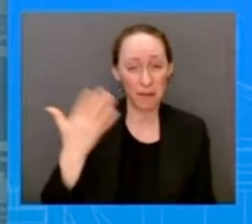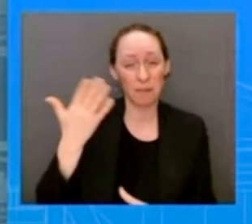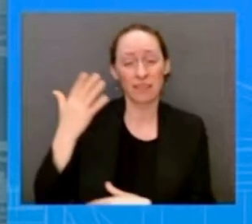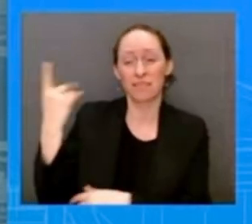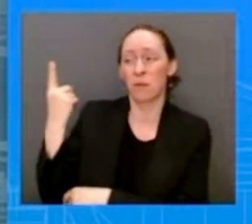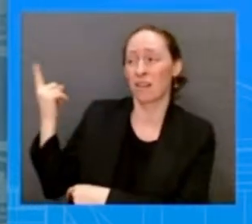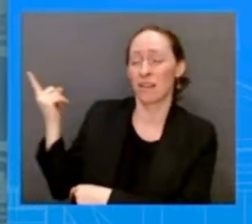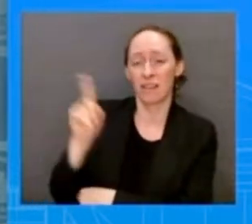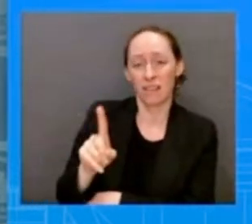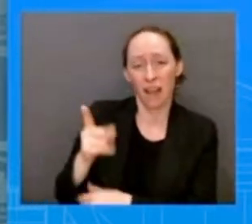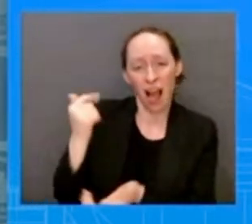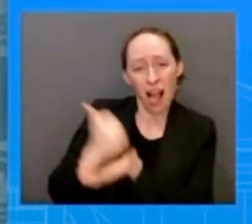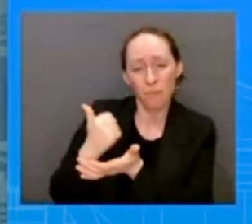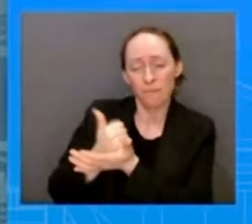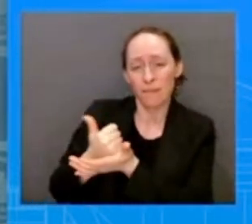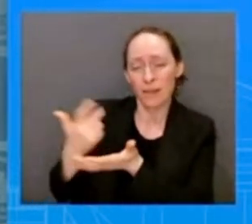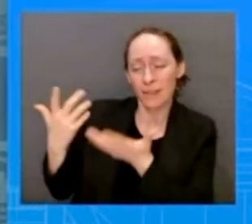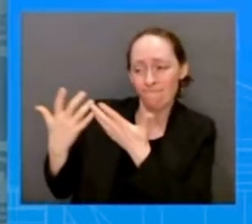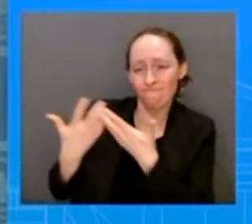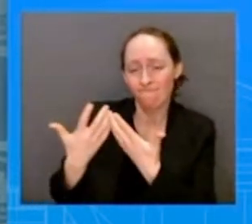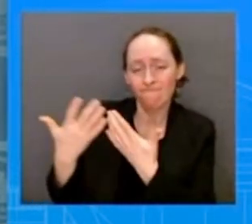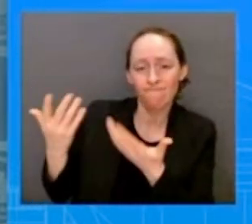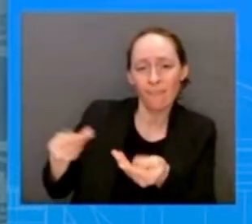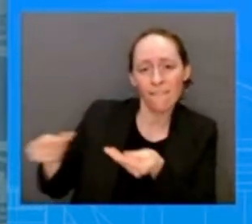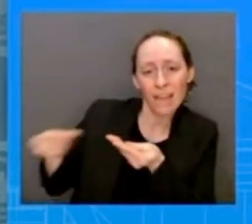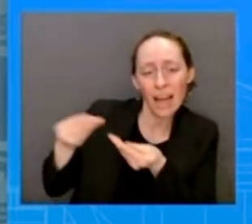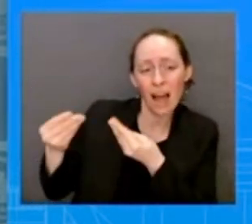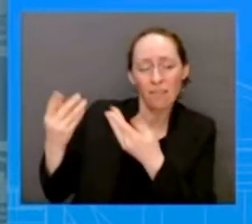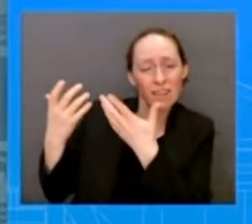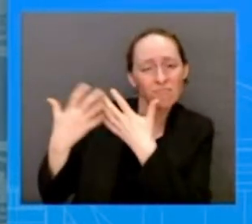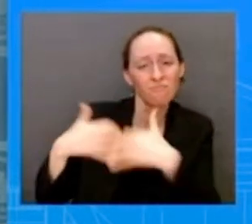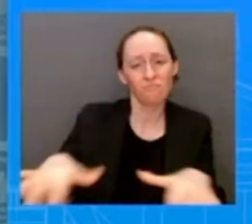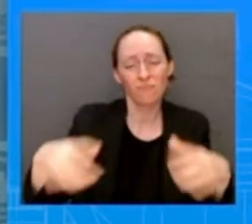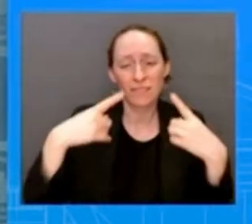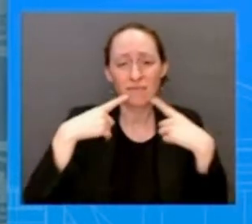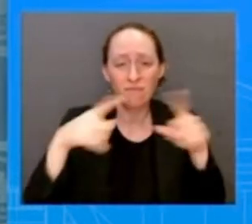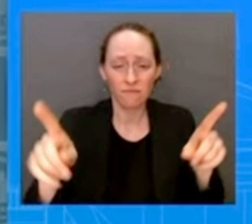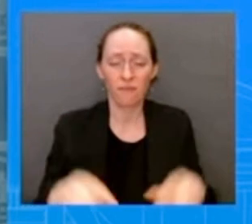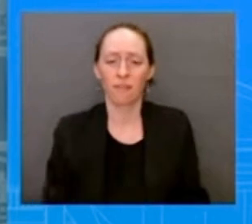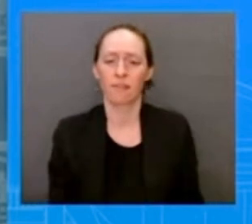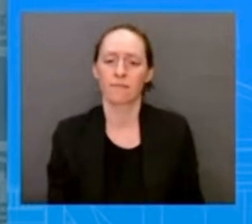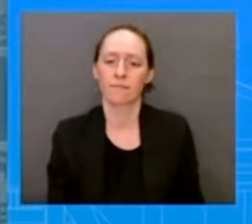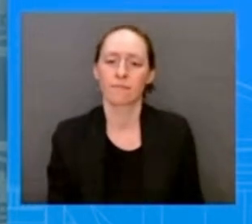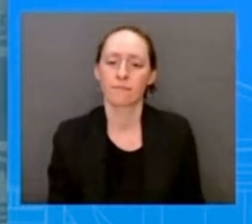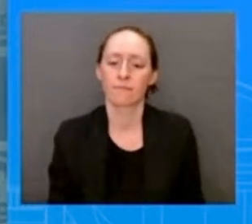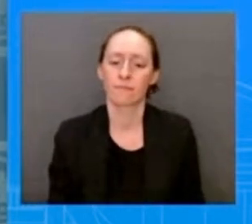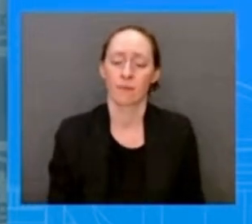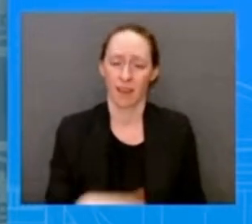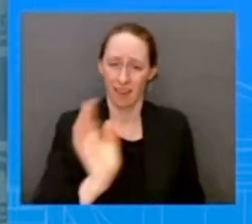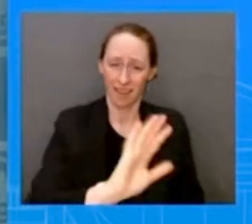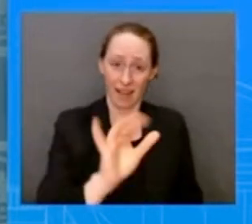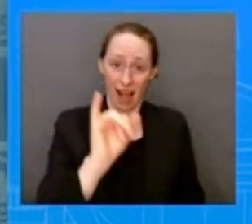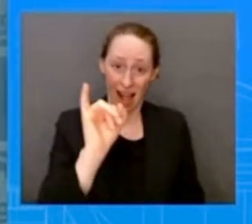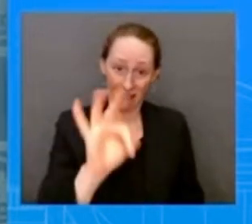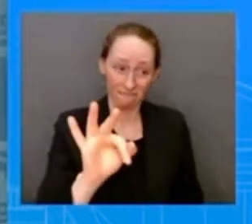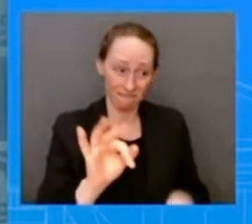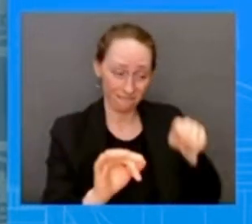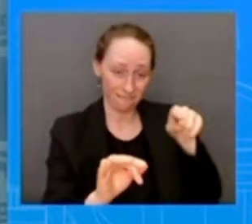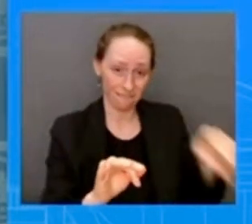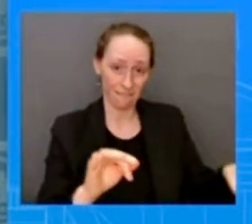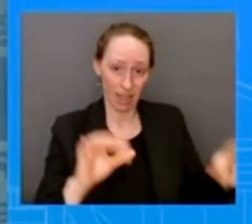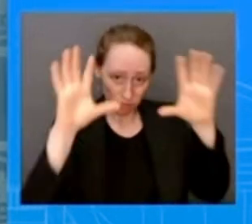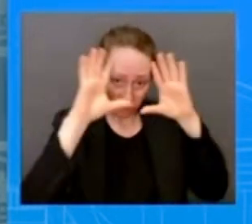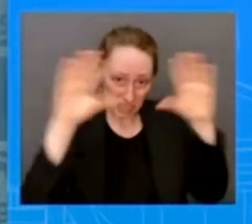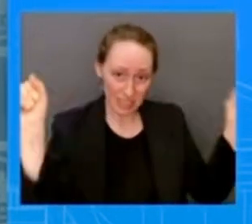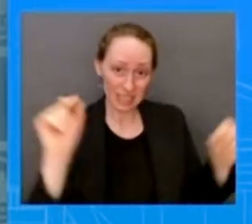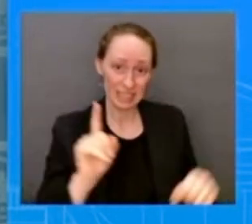Only if President Zelensky is and his government are fully brought into the process and fully supportive of it.